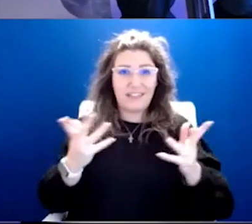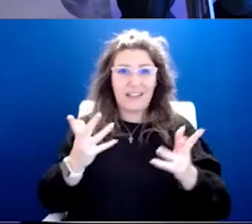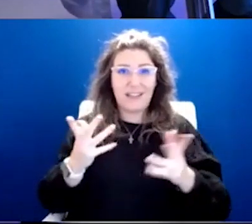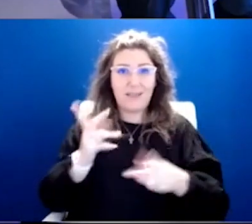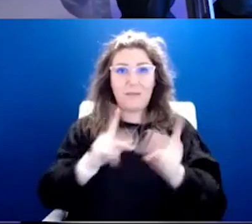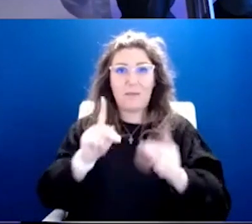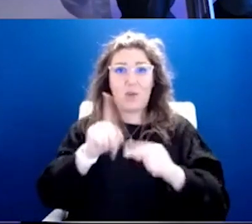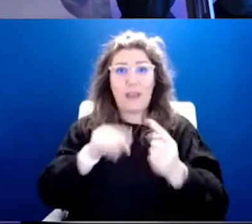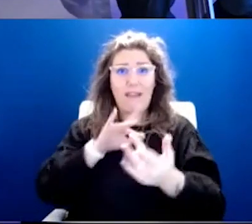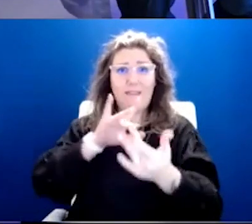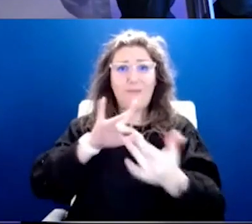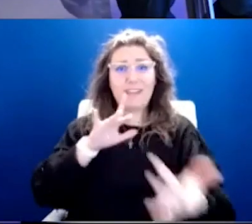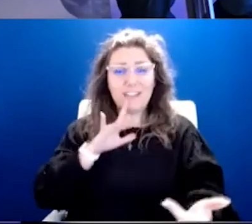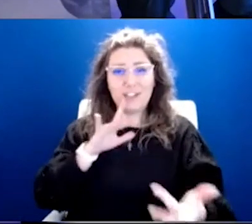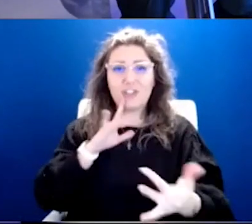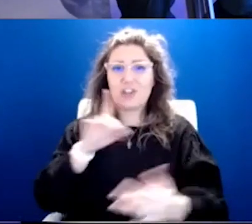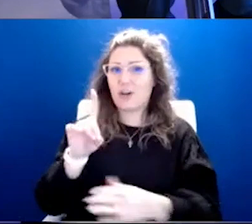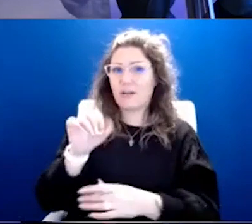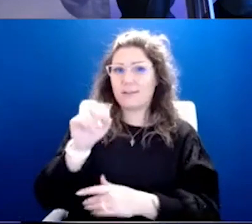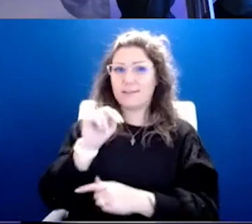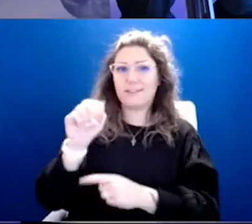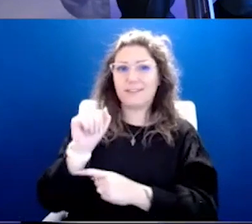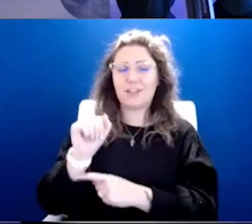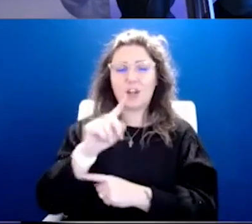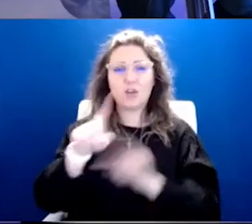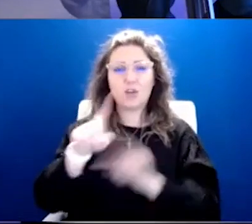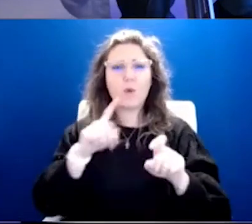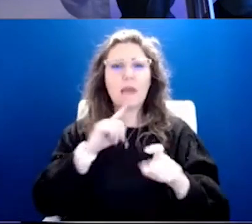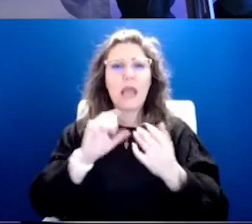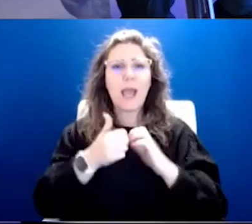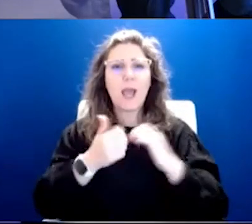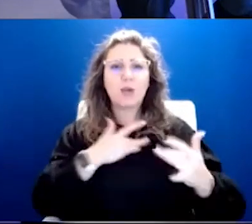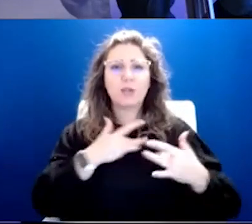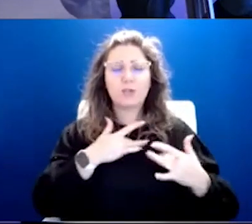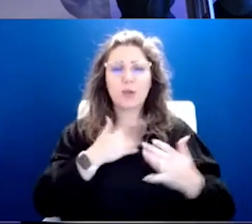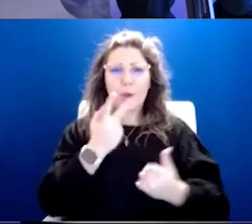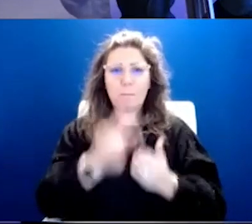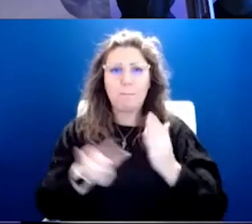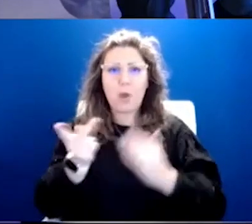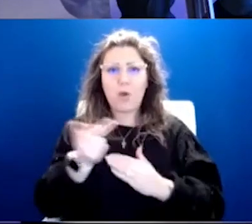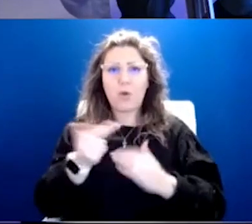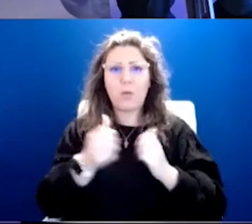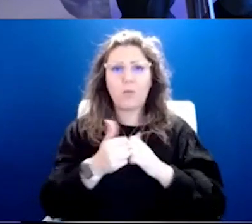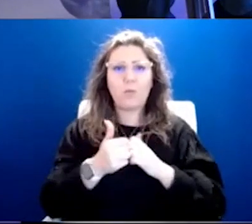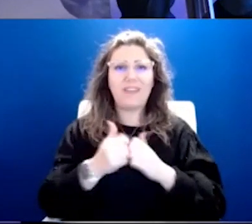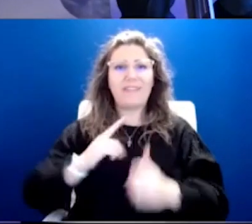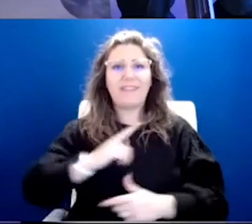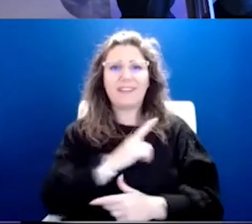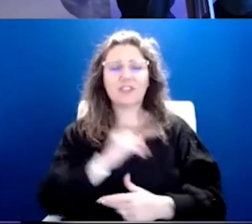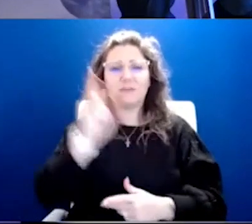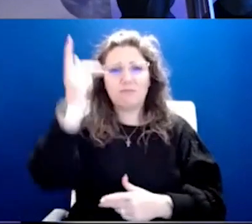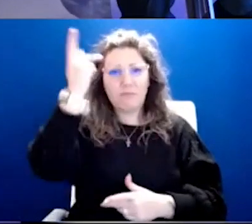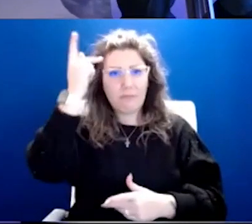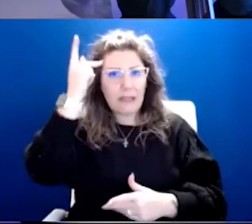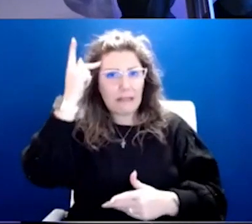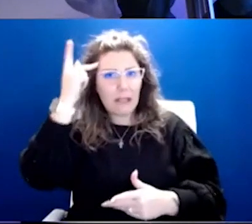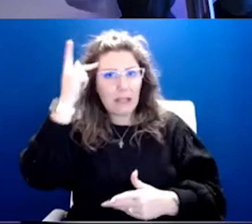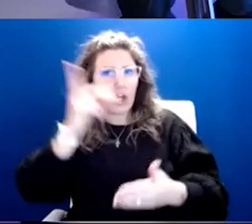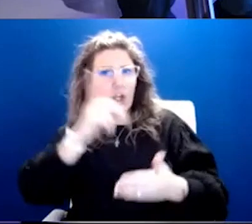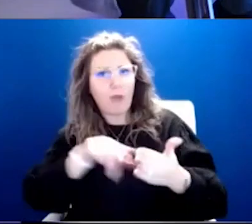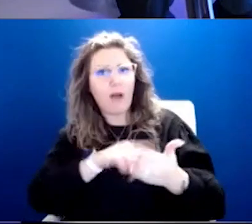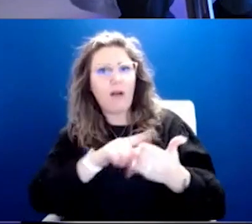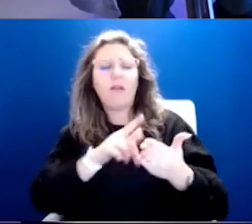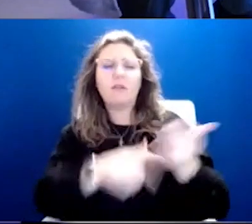Yep. Donna has a question. How concerned are both of you about the legislative and political attacks on the public health system, the authorities, that kind